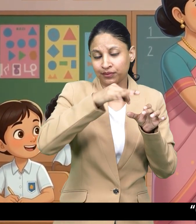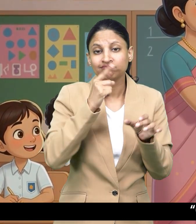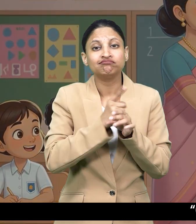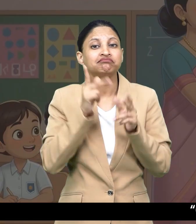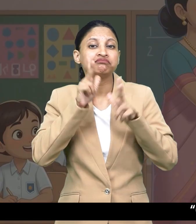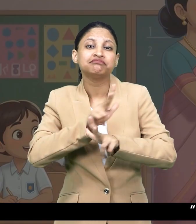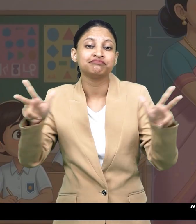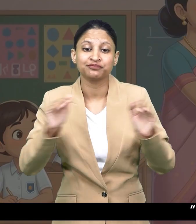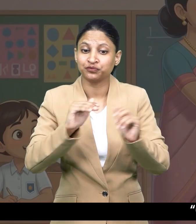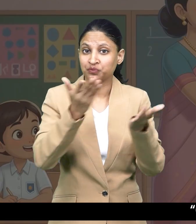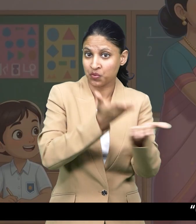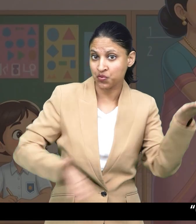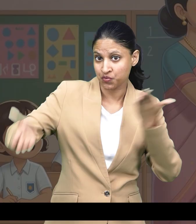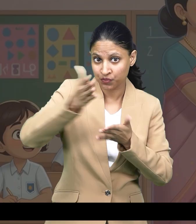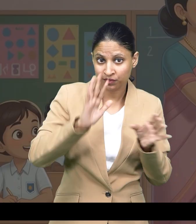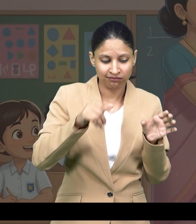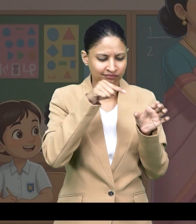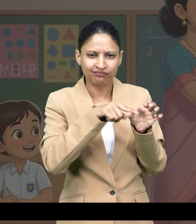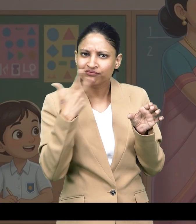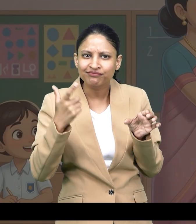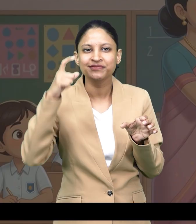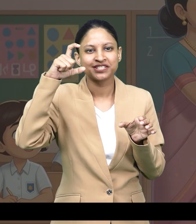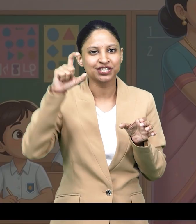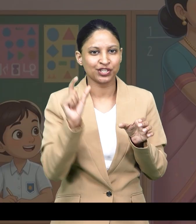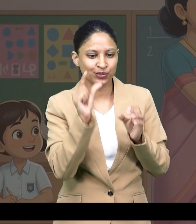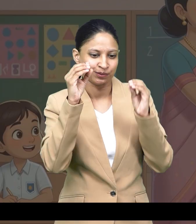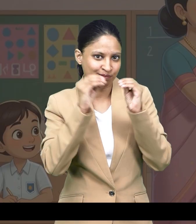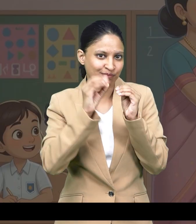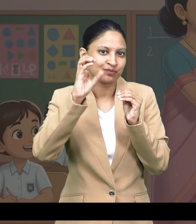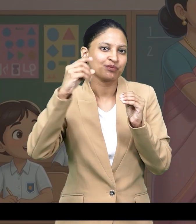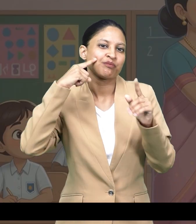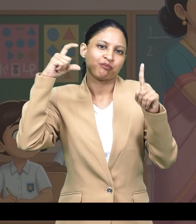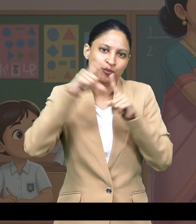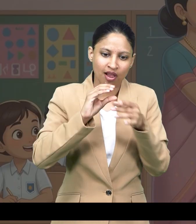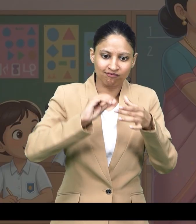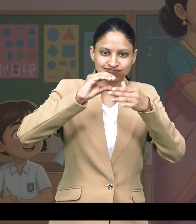"Children, this is a cuboid. We also call it a box."